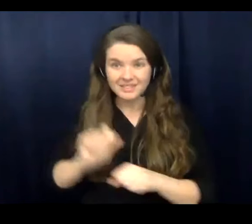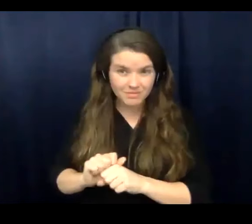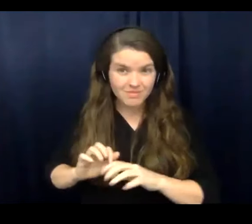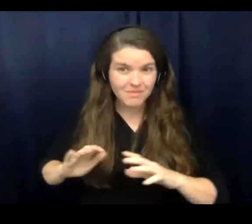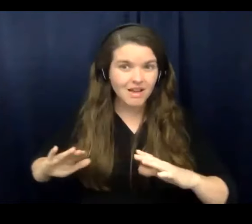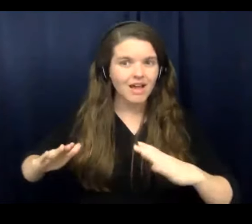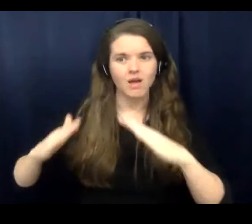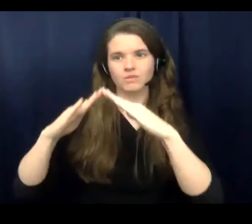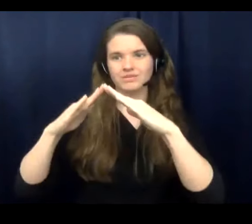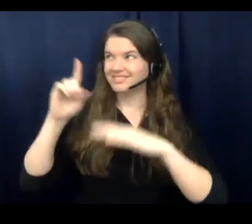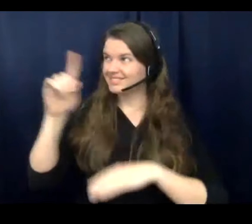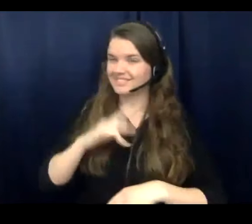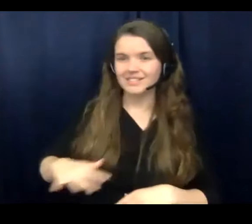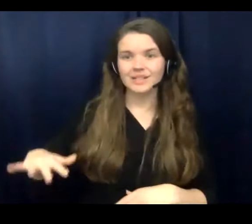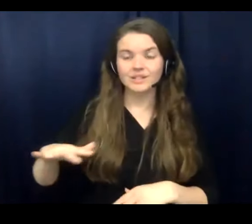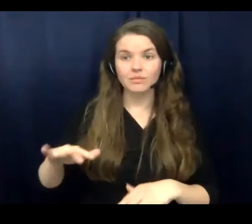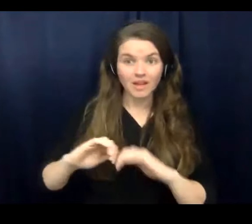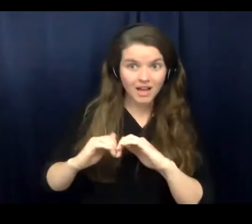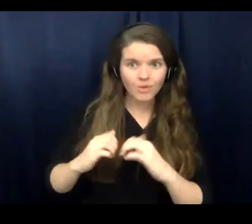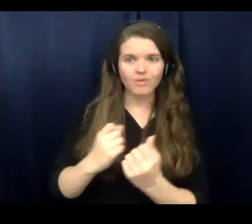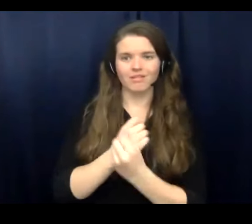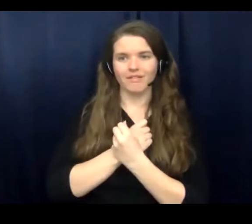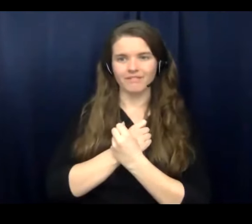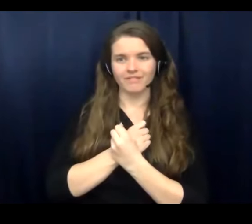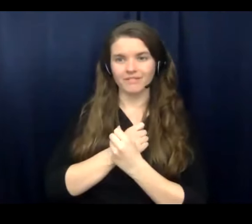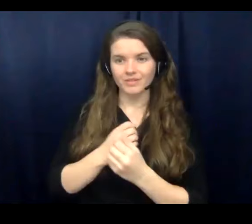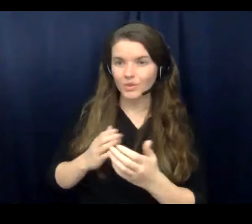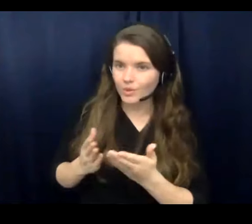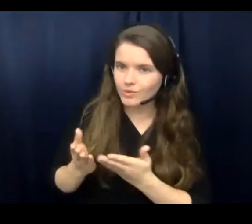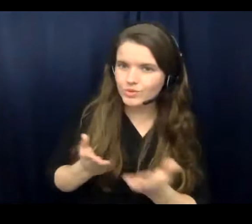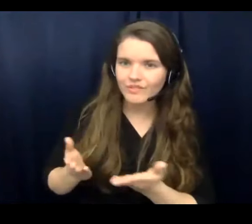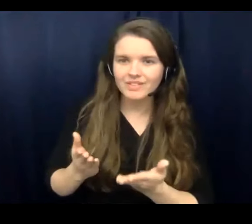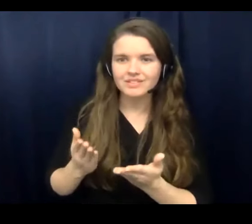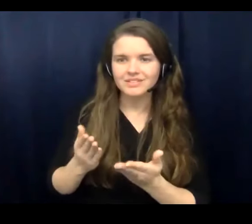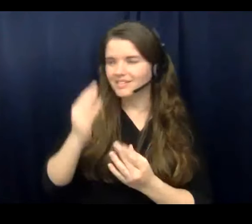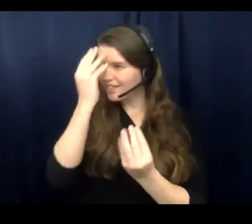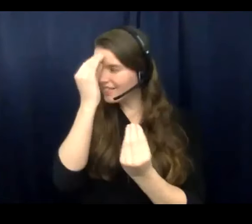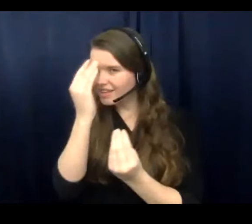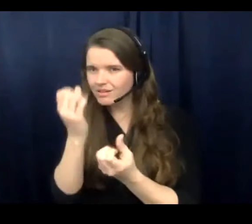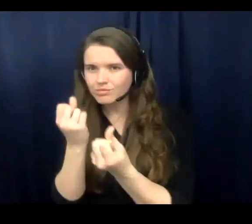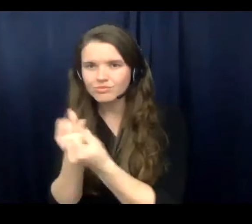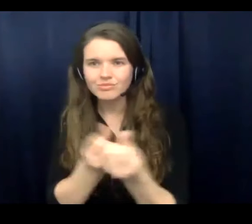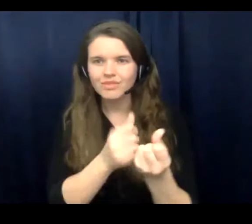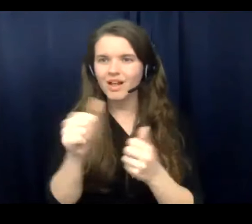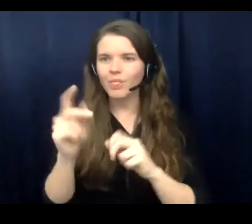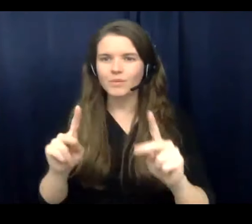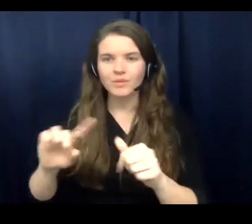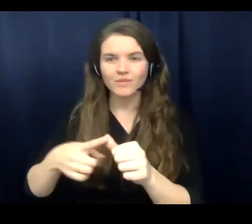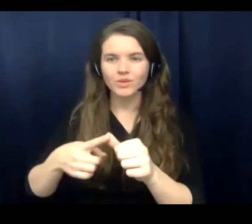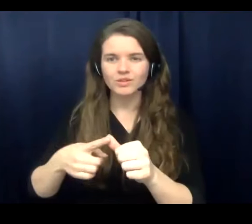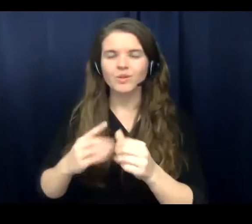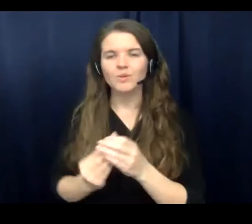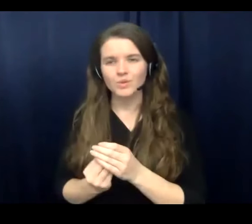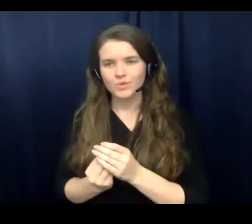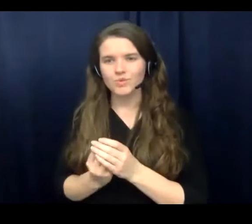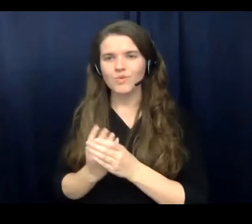kingdom, by love, through service, through thinking of others before yourself, grows one step at a